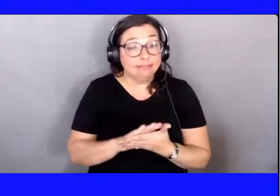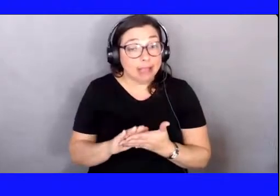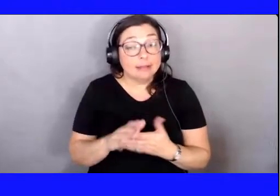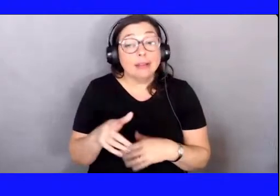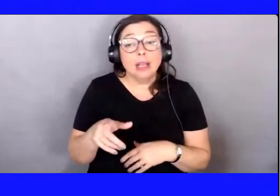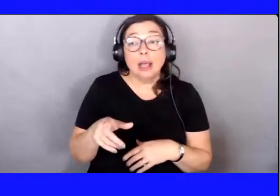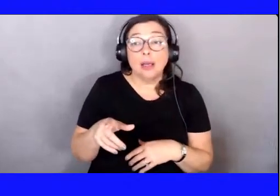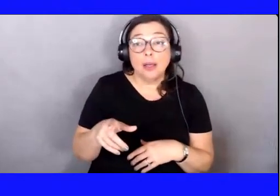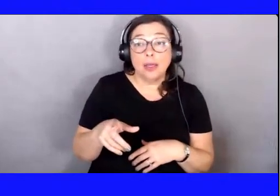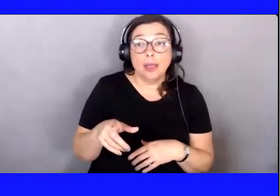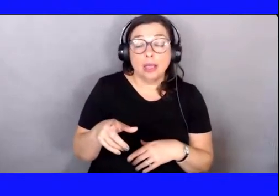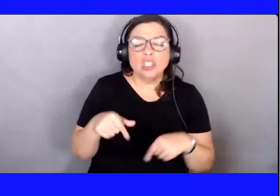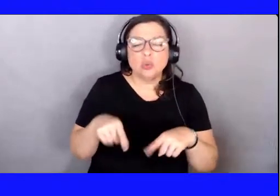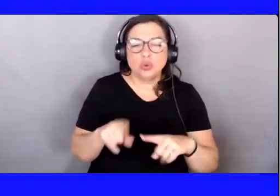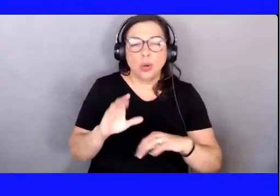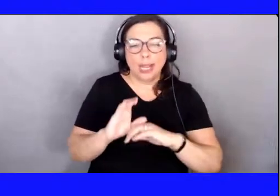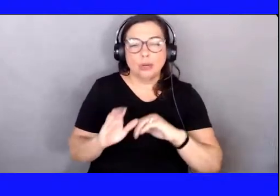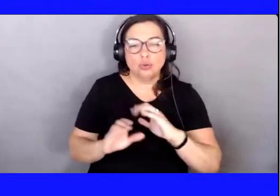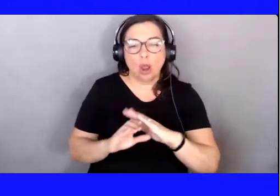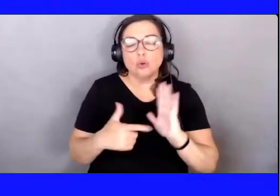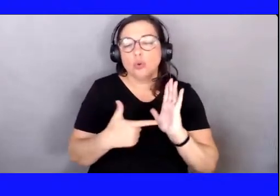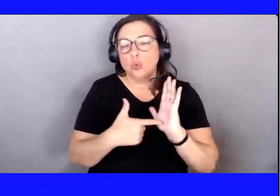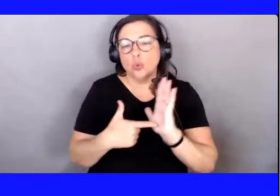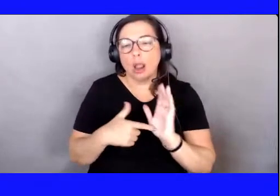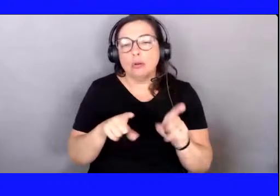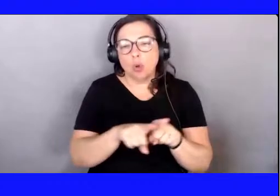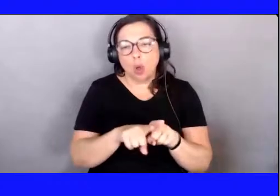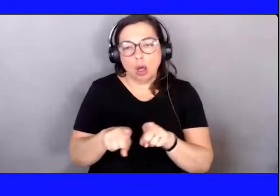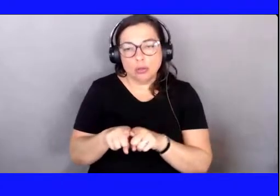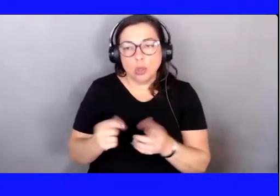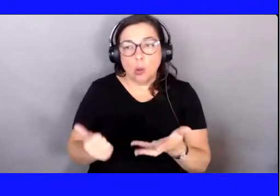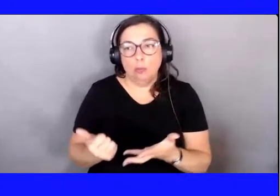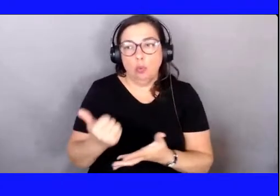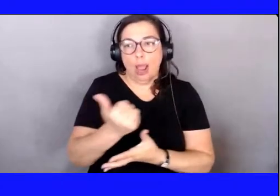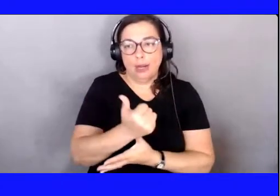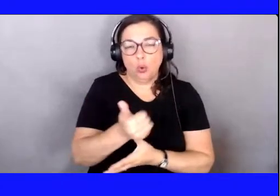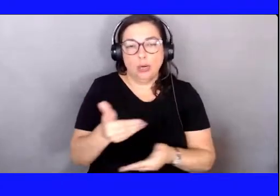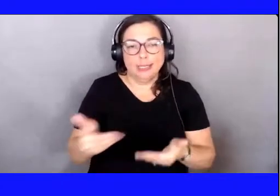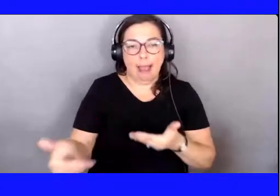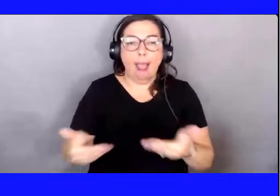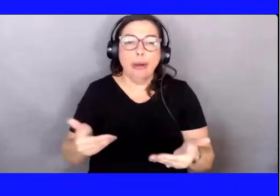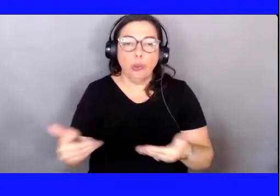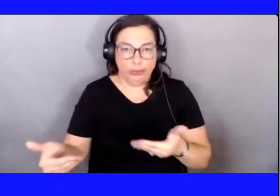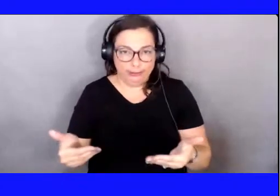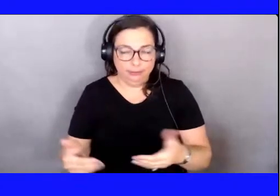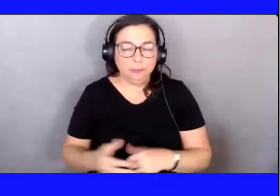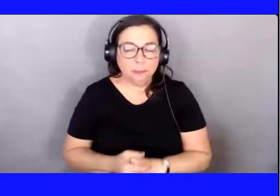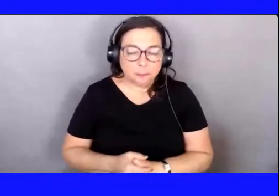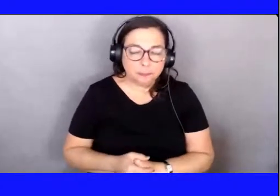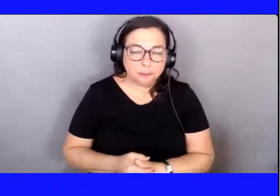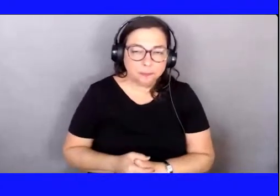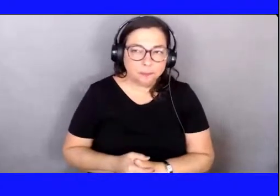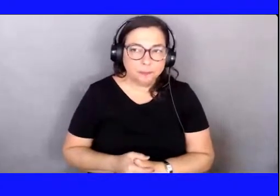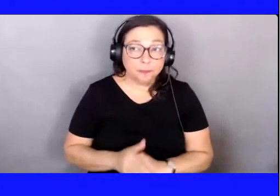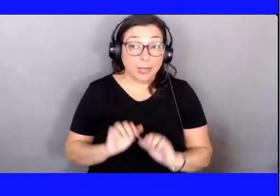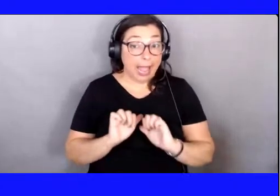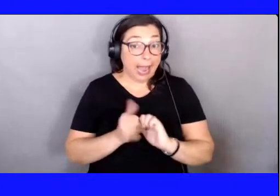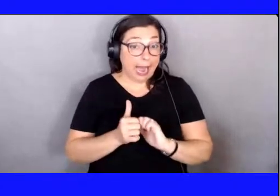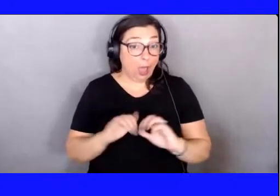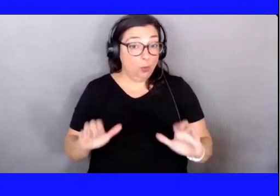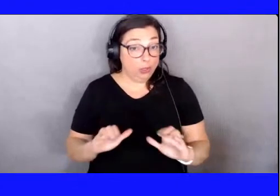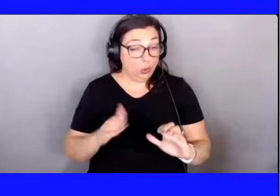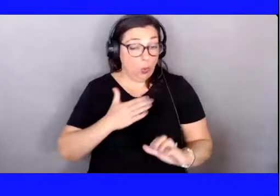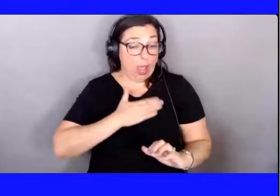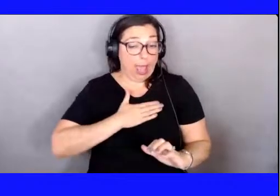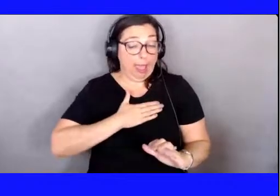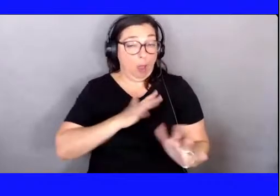then also during construction, we're required to, but also prioritize local hiring, which we do by doing our own outreach,